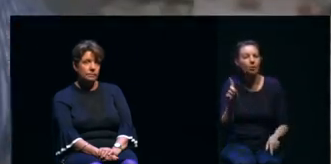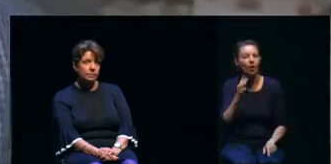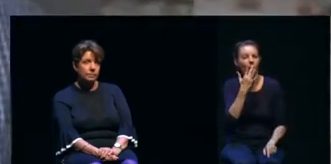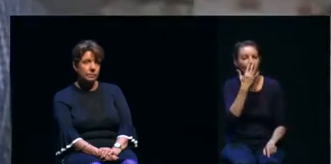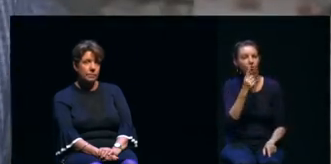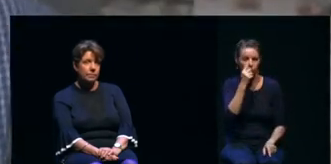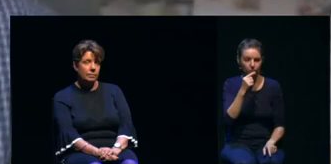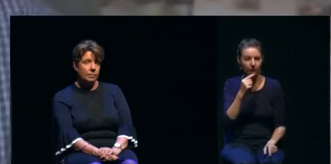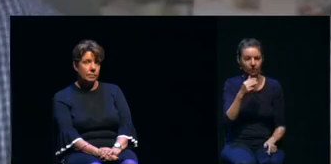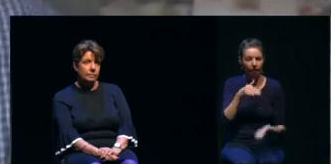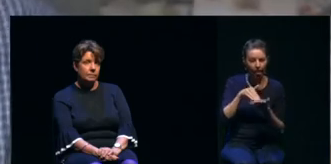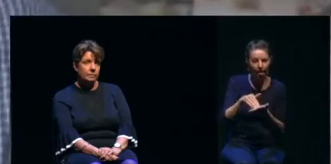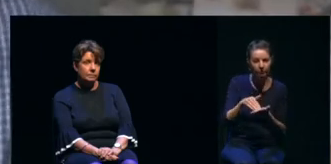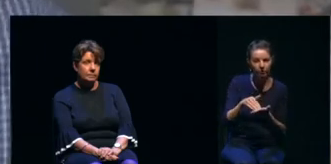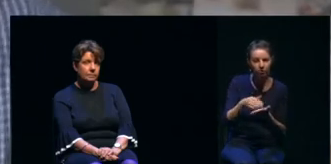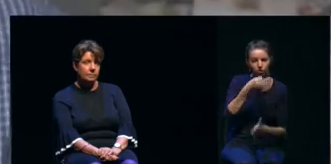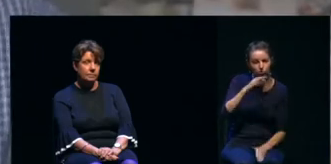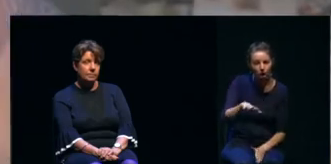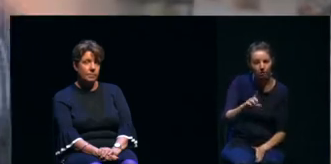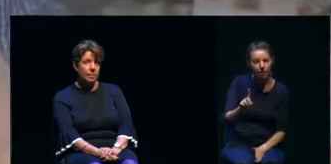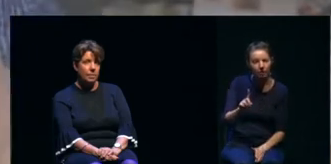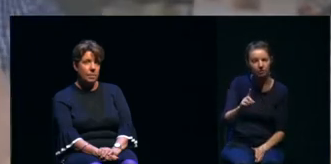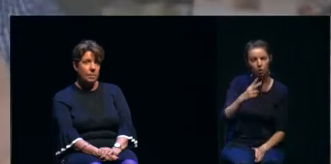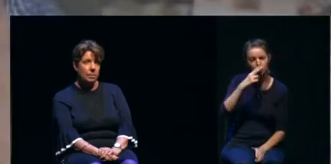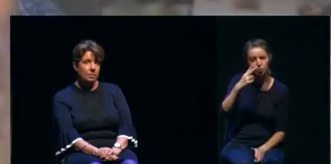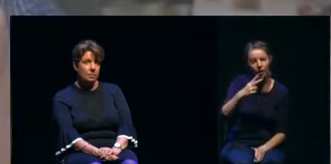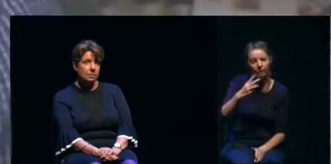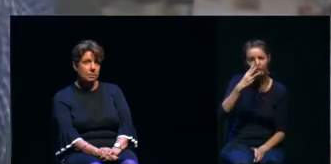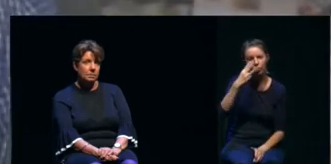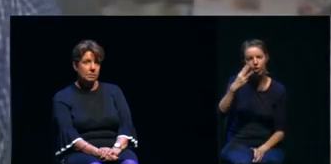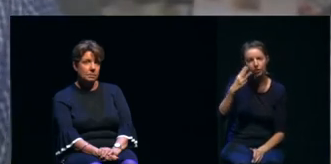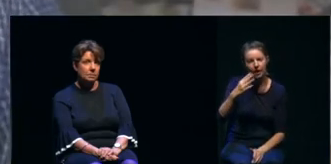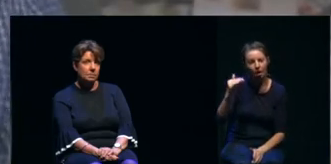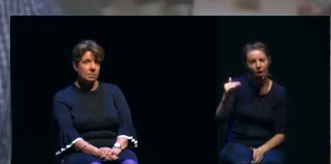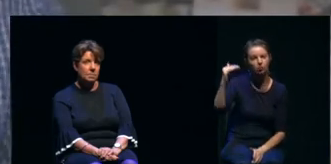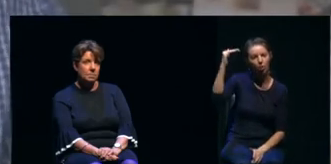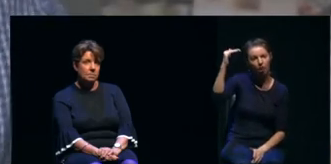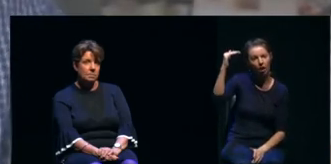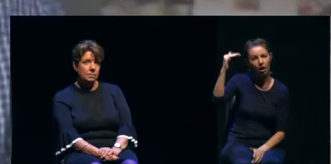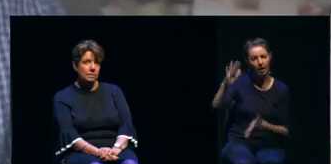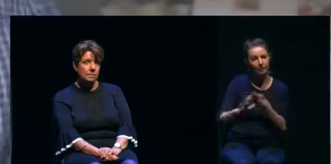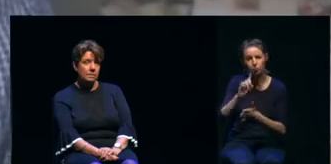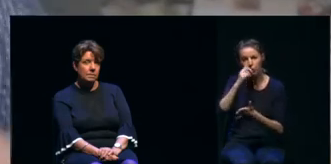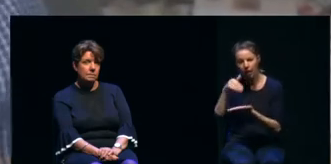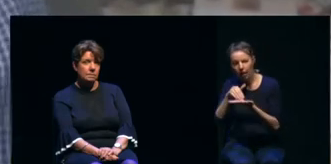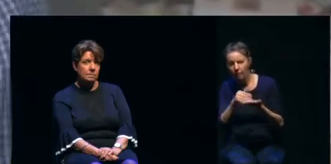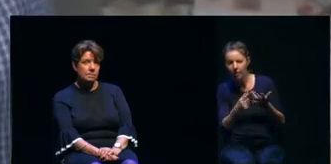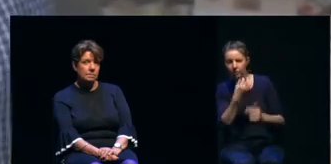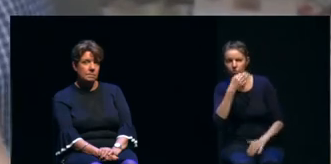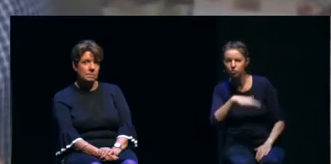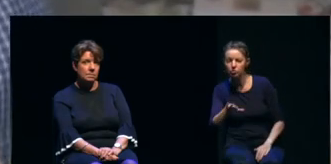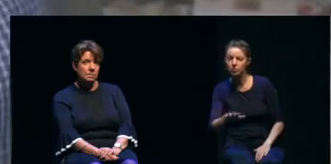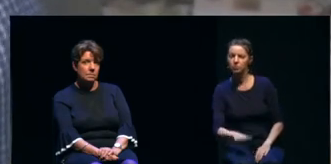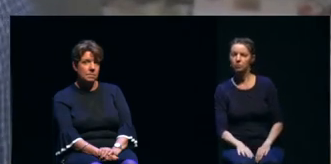go and help another child. You get to 12, 13, you start getting a bit taller, your voice breaks, and then you can't go and help other kids. And